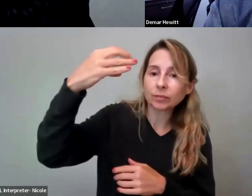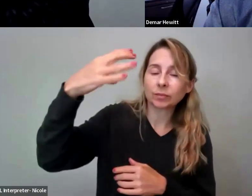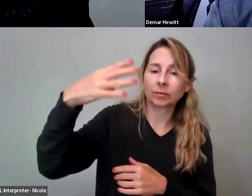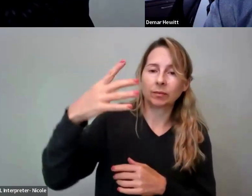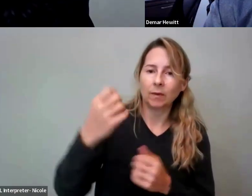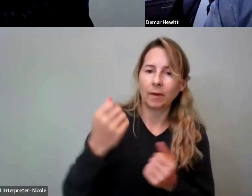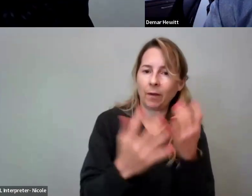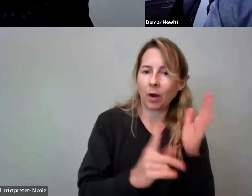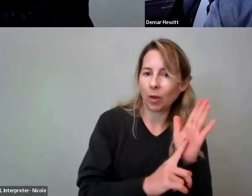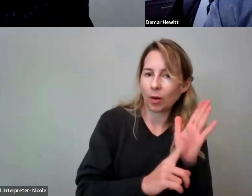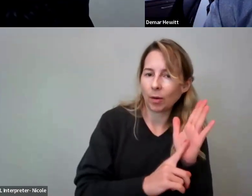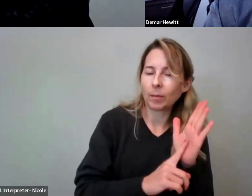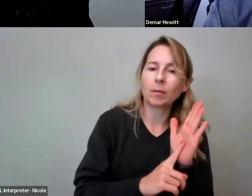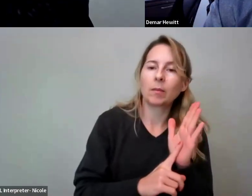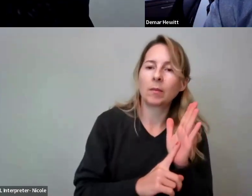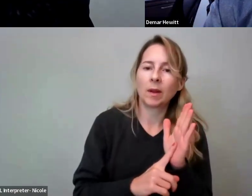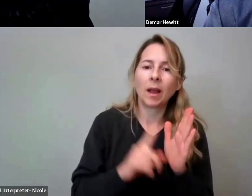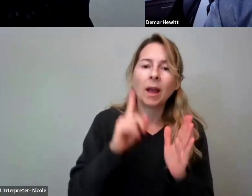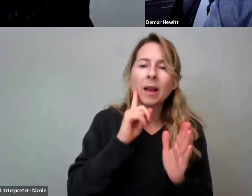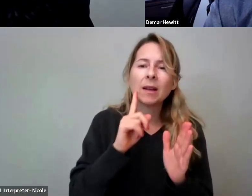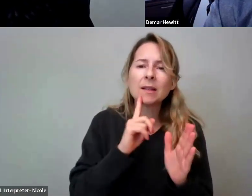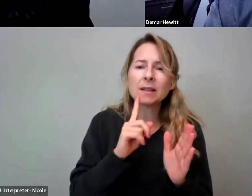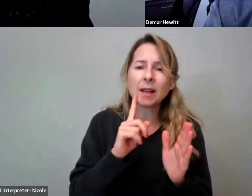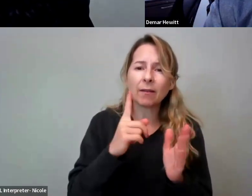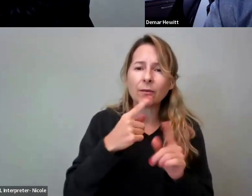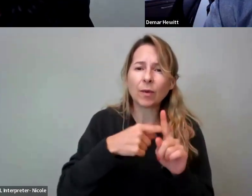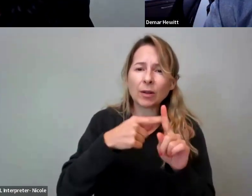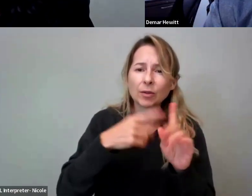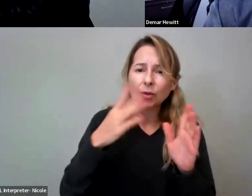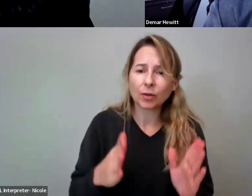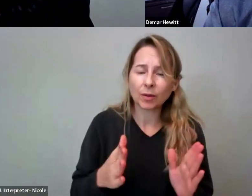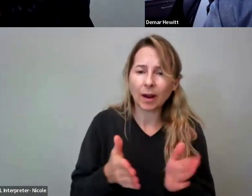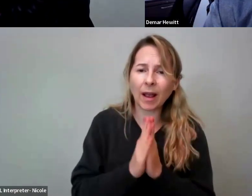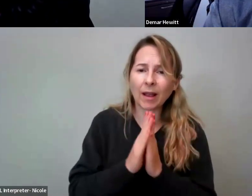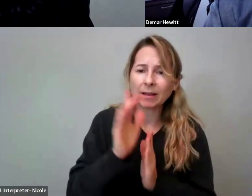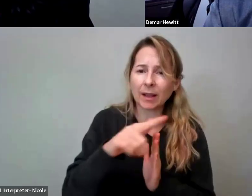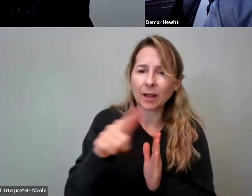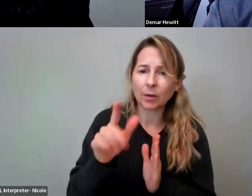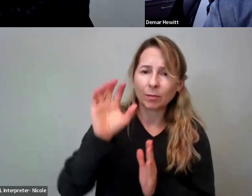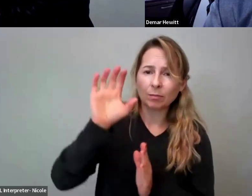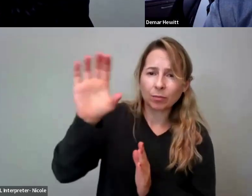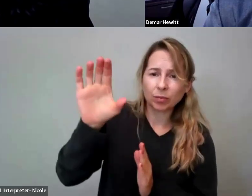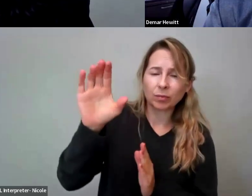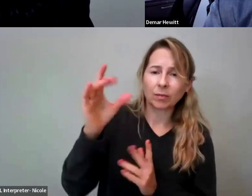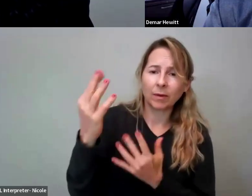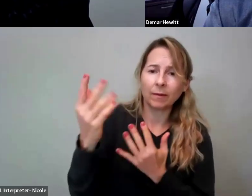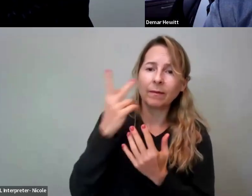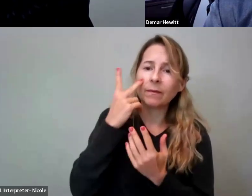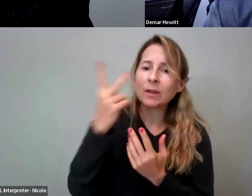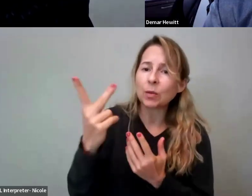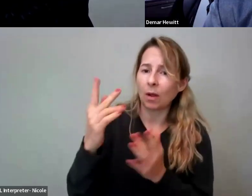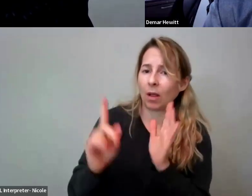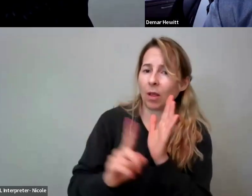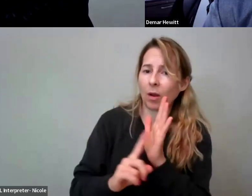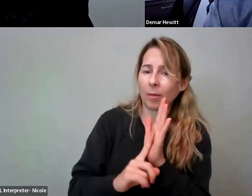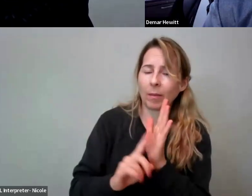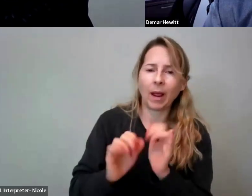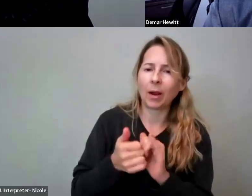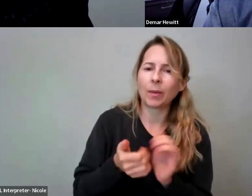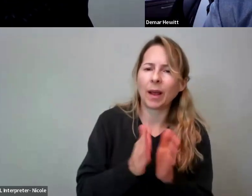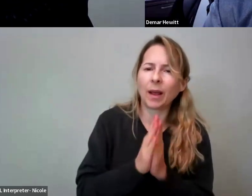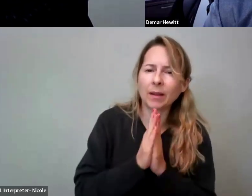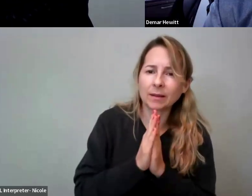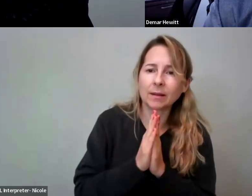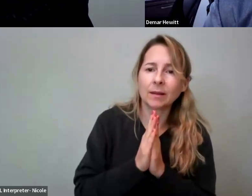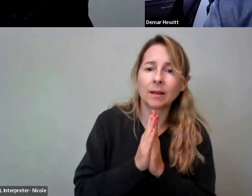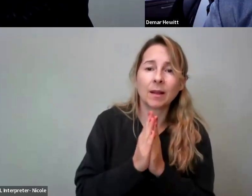activating? How would a deaf tenant ask their landlord to provide installation of the visual fire alarm in their home? This may